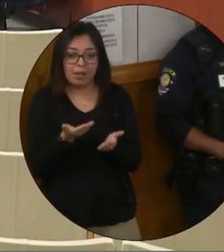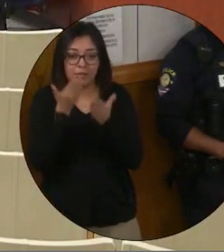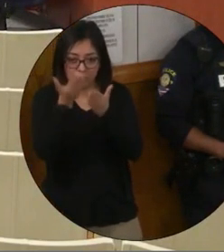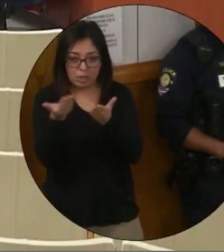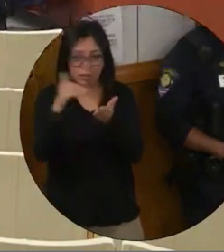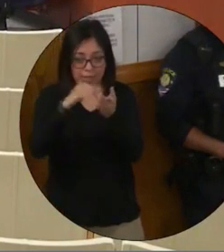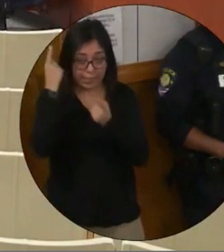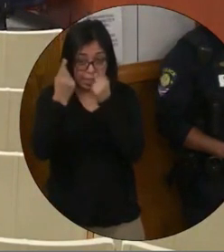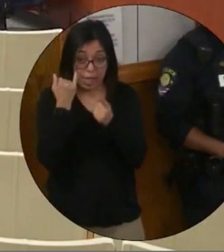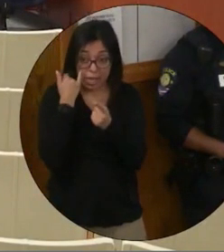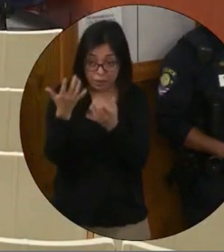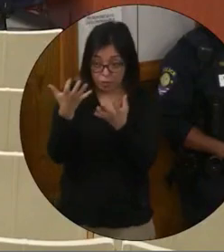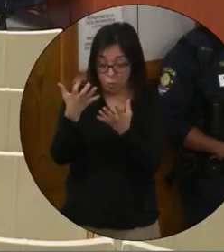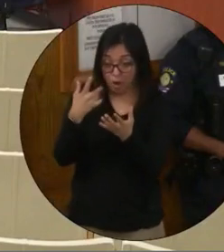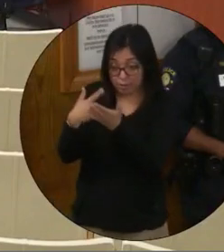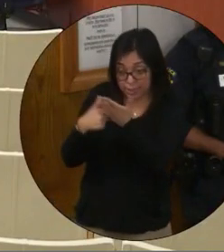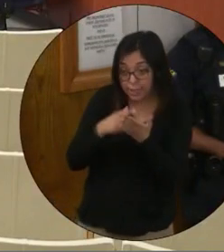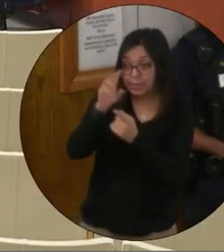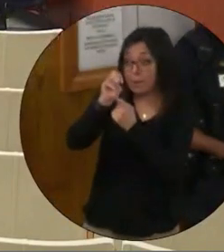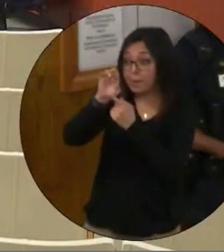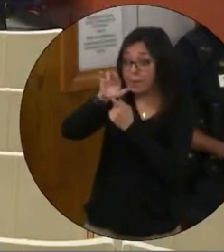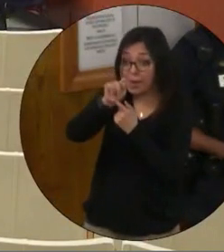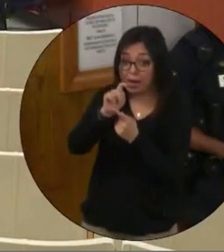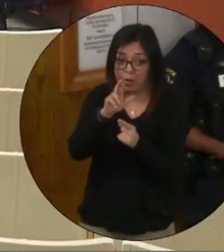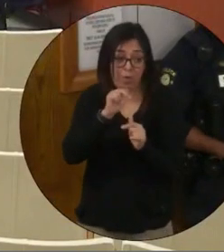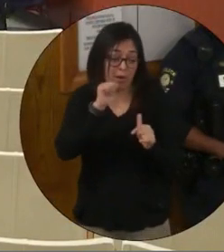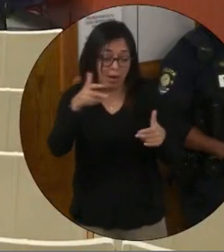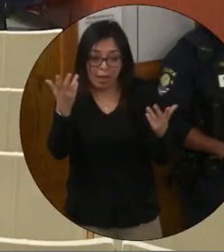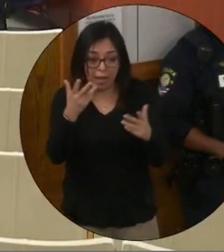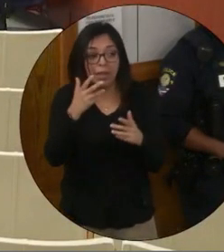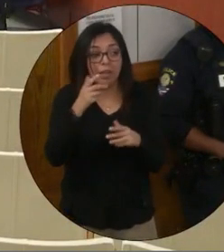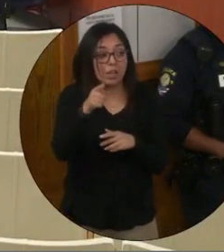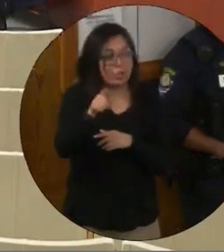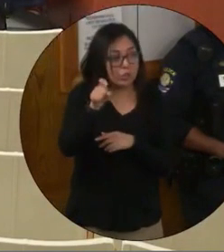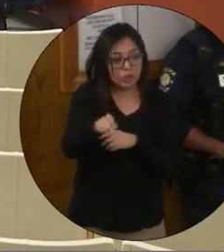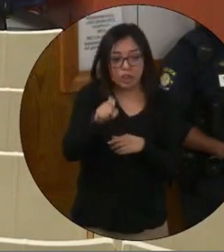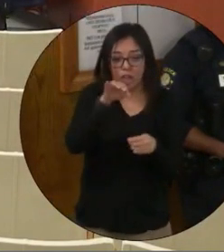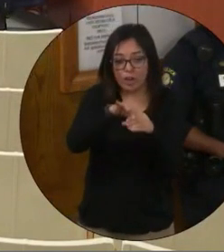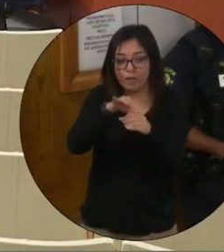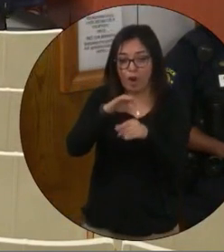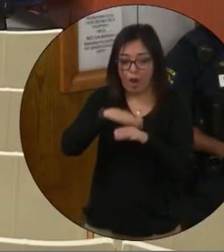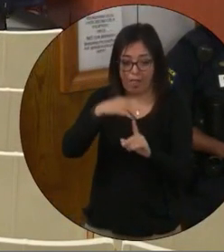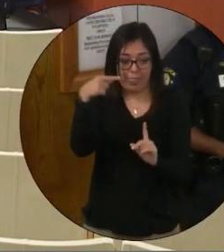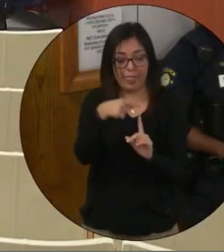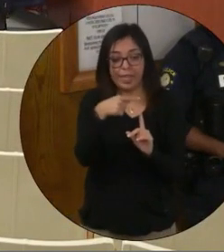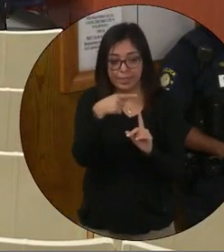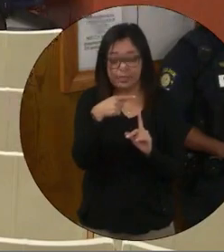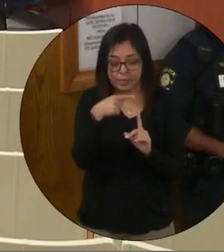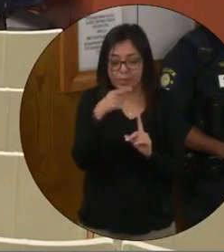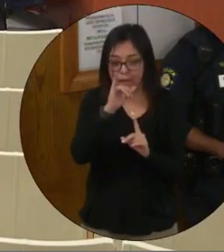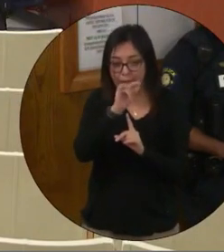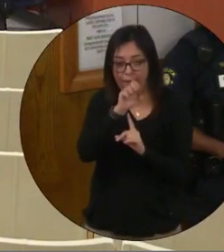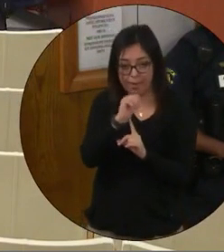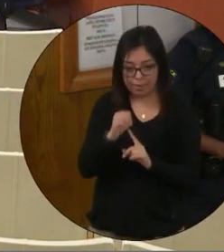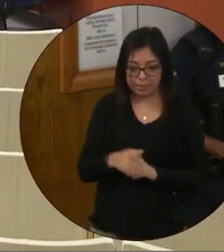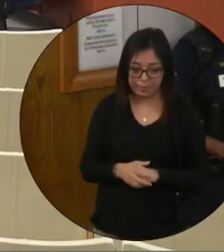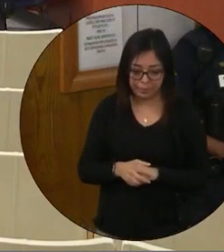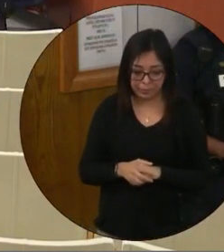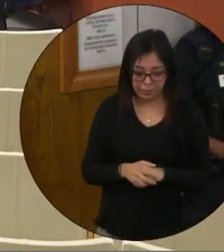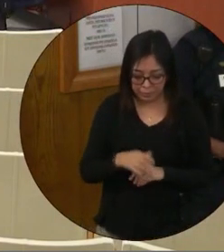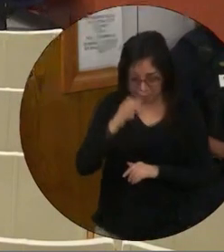Okay. So if you want to get to the merits or not, you should vote on this item up or down. All